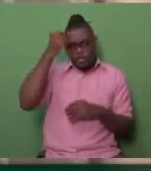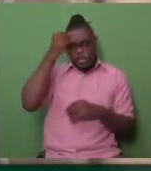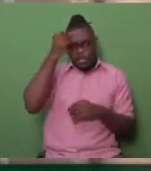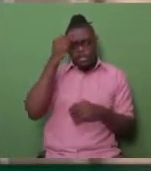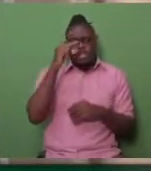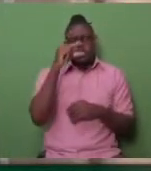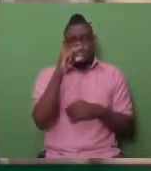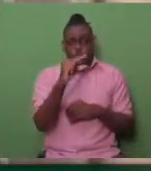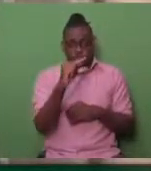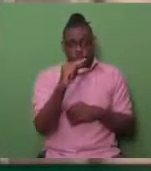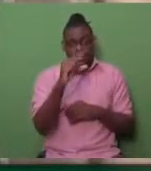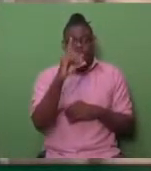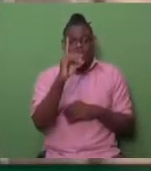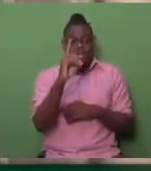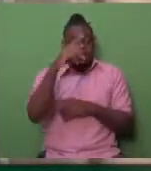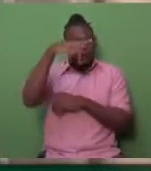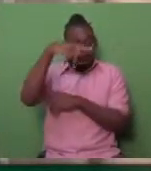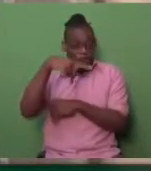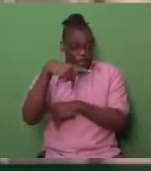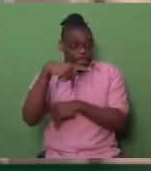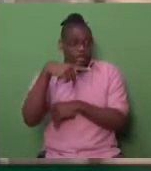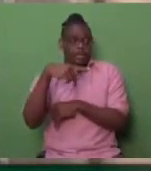office in 2015, was over